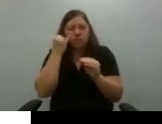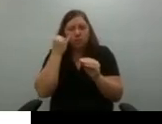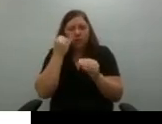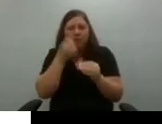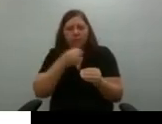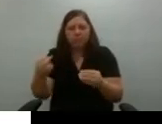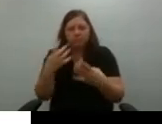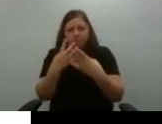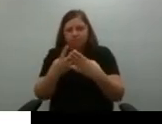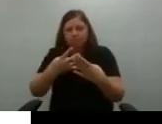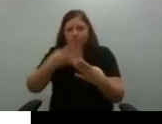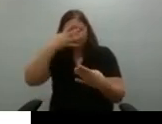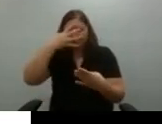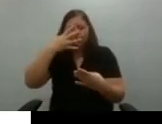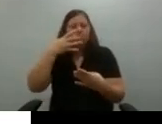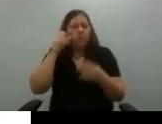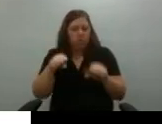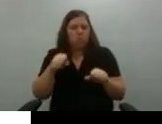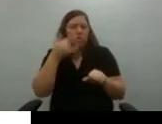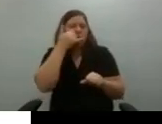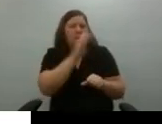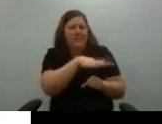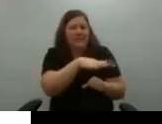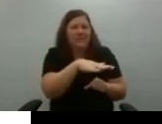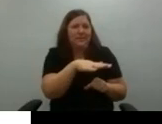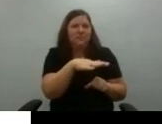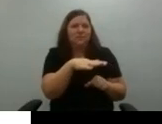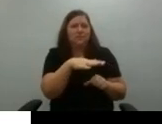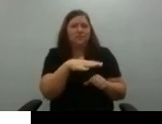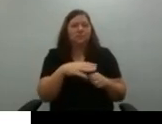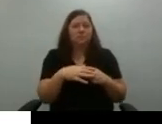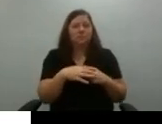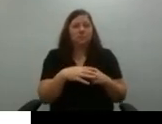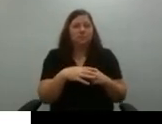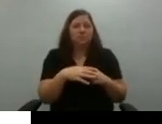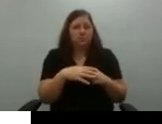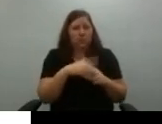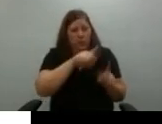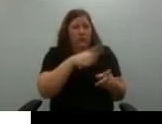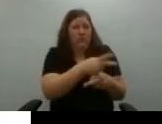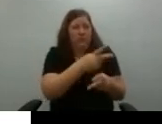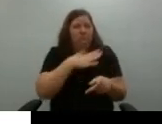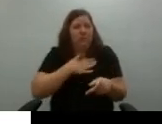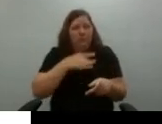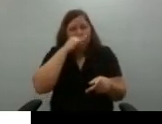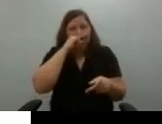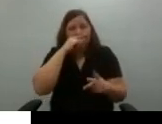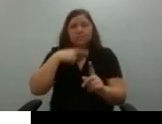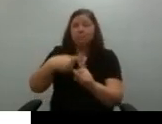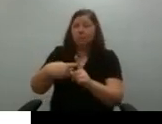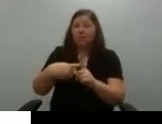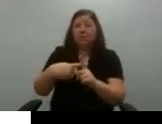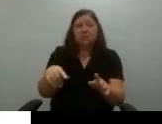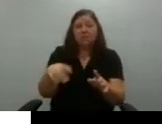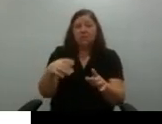finally, it's a good idea to always keep a dose of any prescription medications that you may need in case you end up being